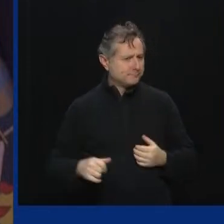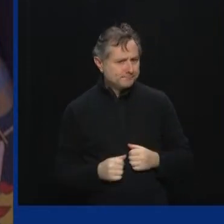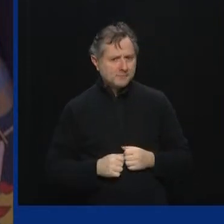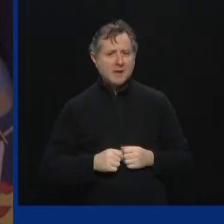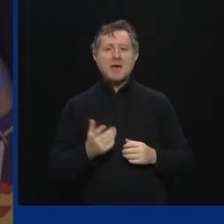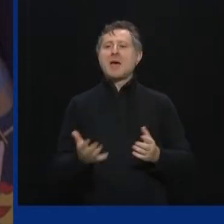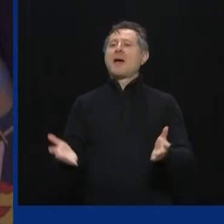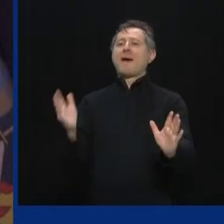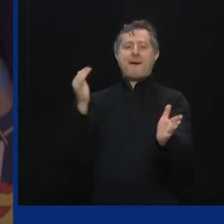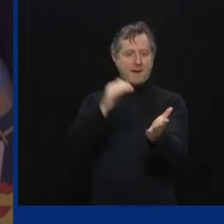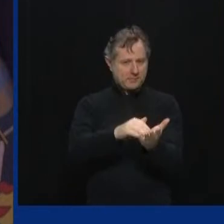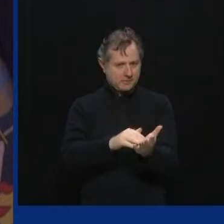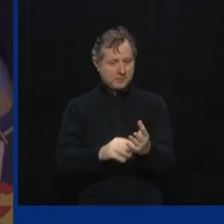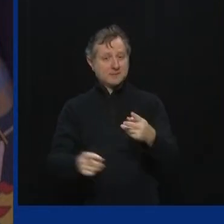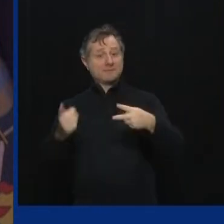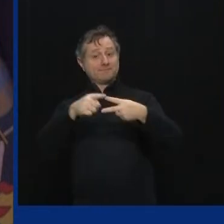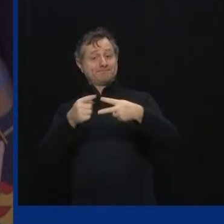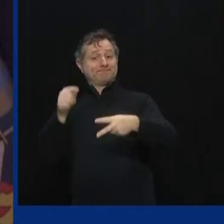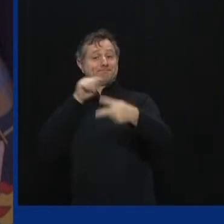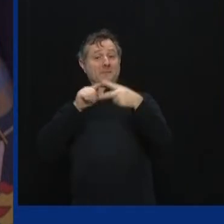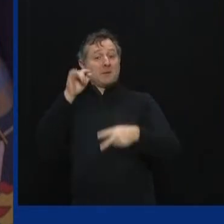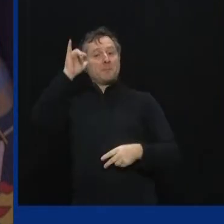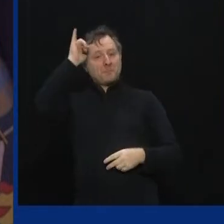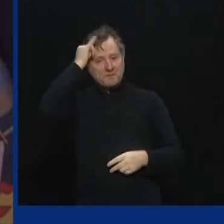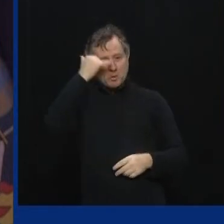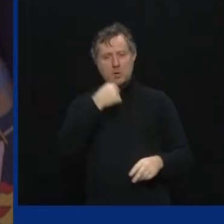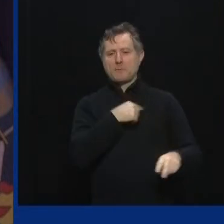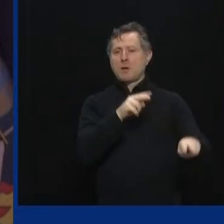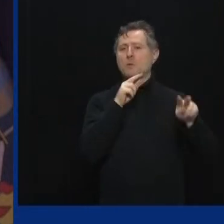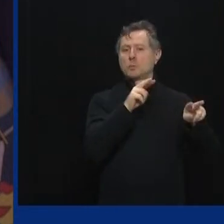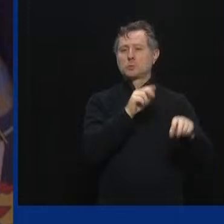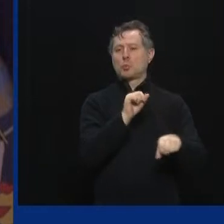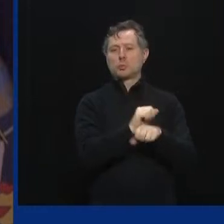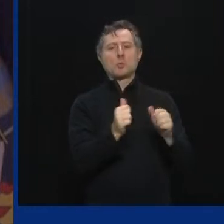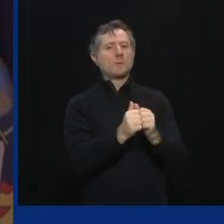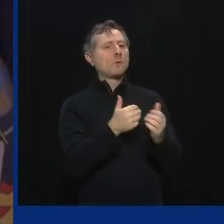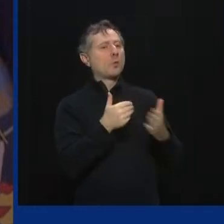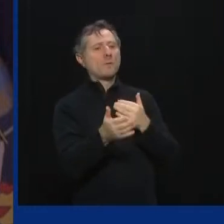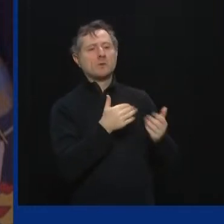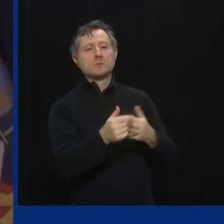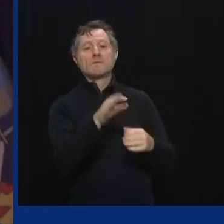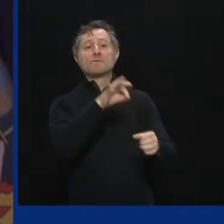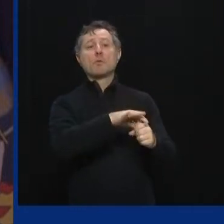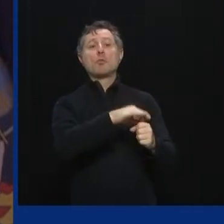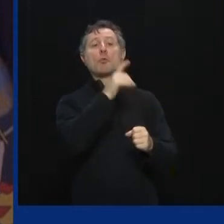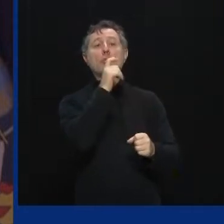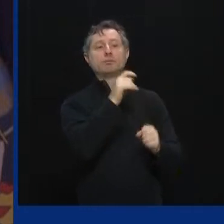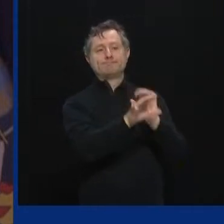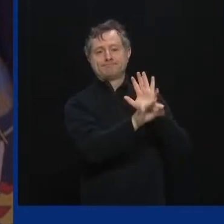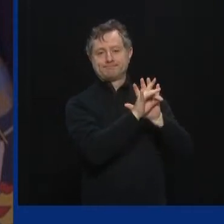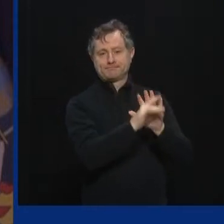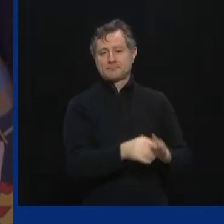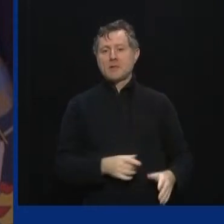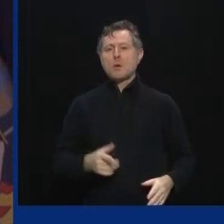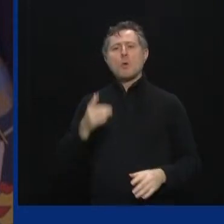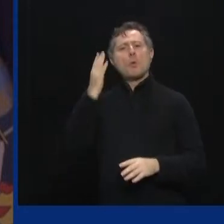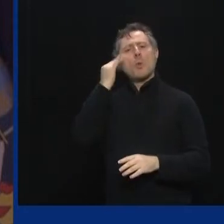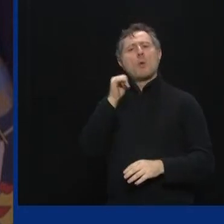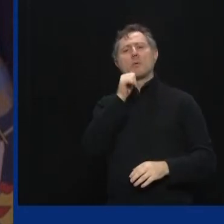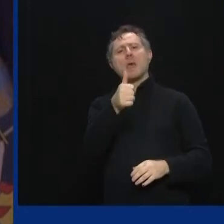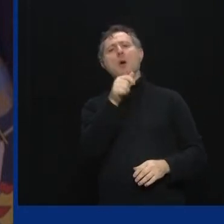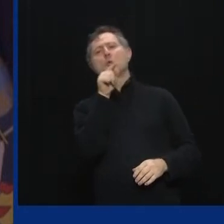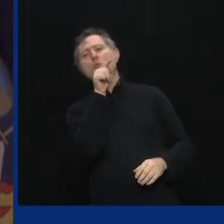with respect to Buffalo, I'm looking forward to working with whoever is elected. Thank you. Why won't you endorse? She was chosen by the